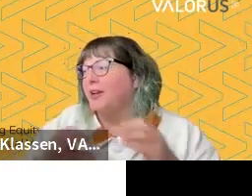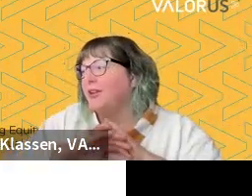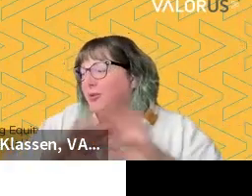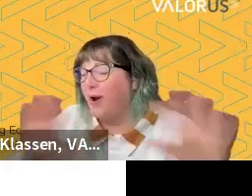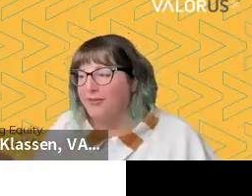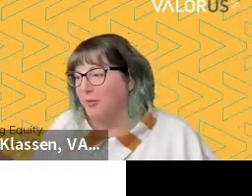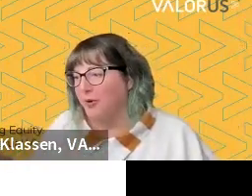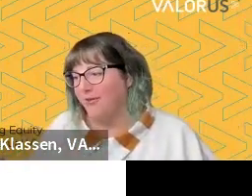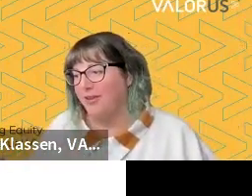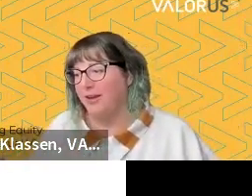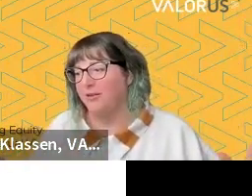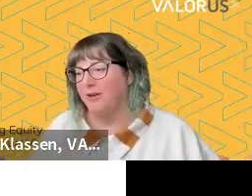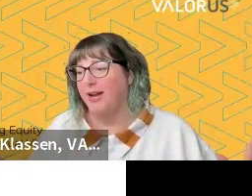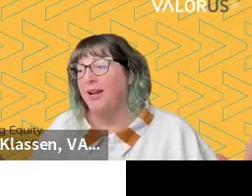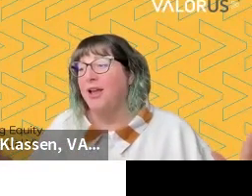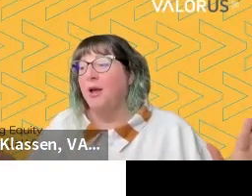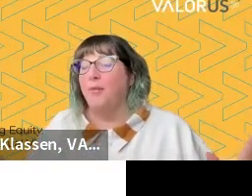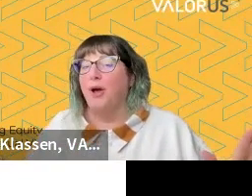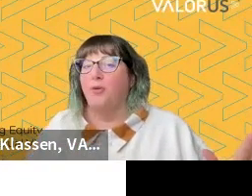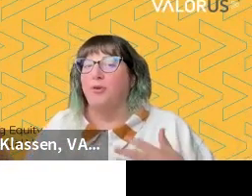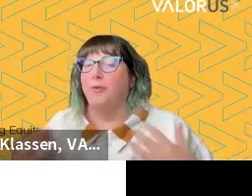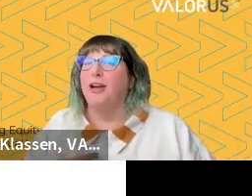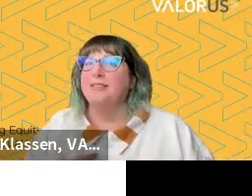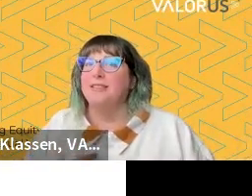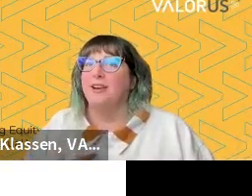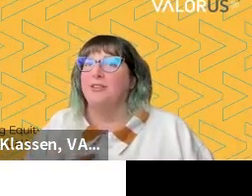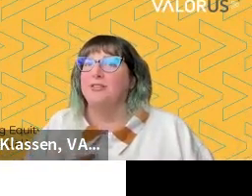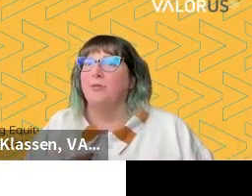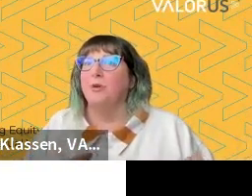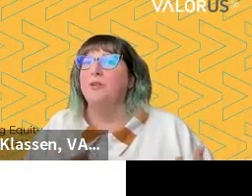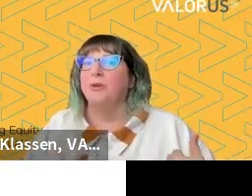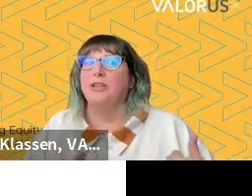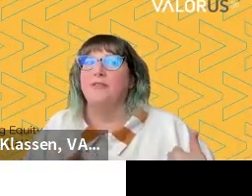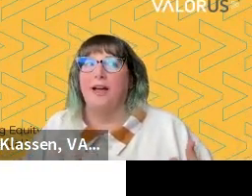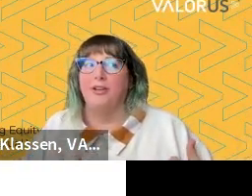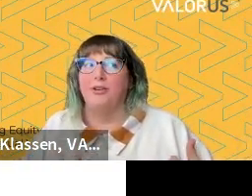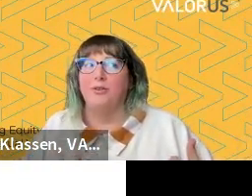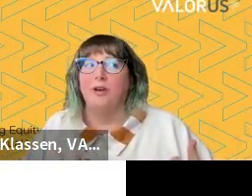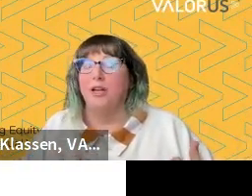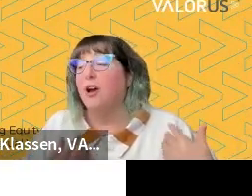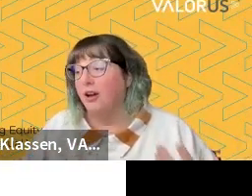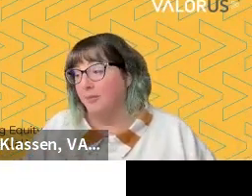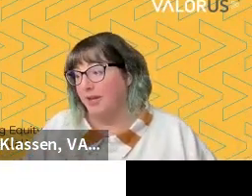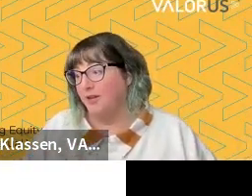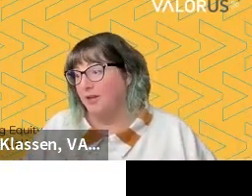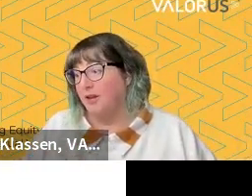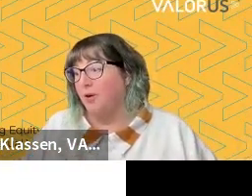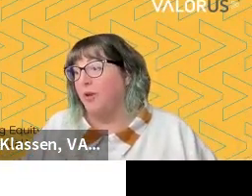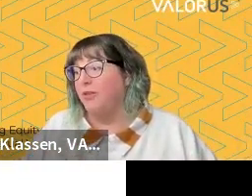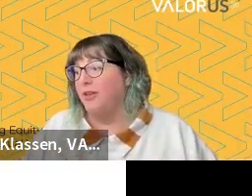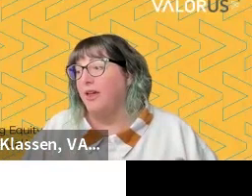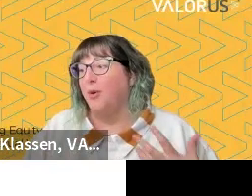be reported. You have to report everything, right? But with rape crisis centers, we really value